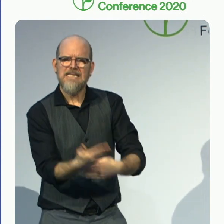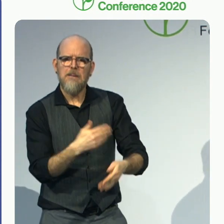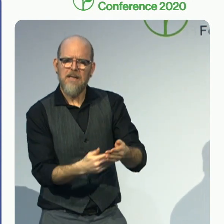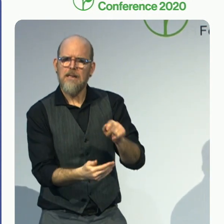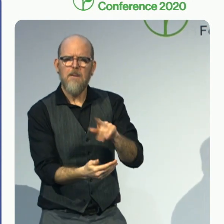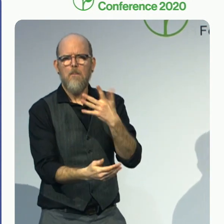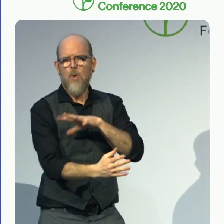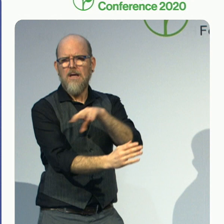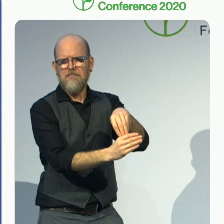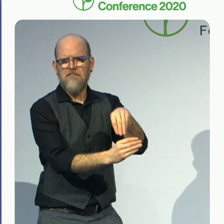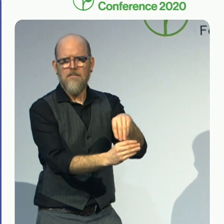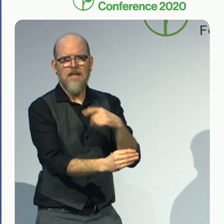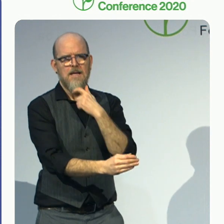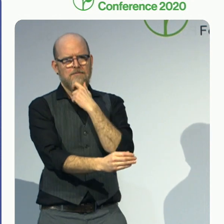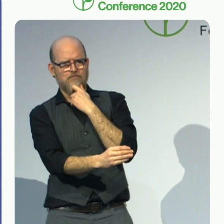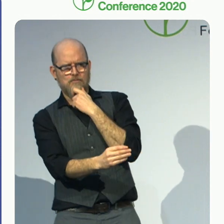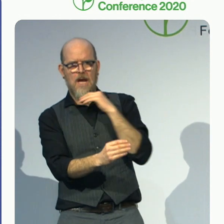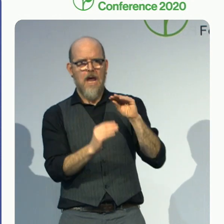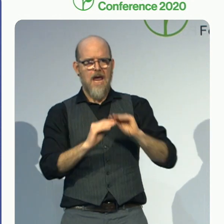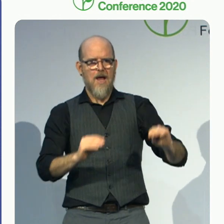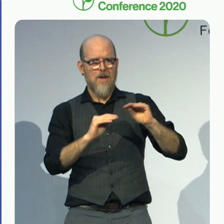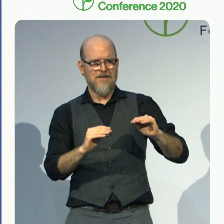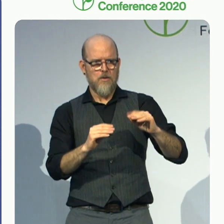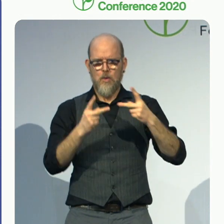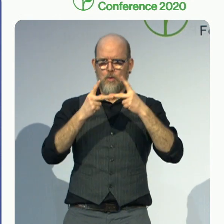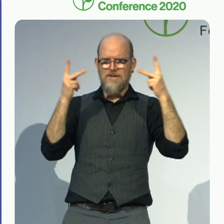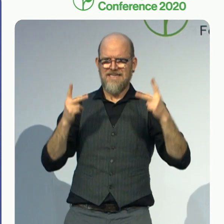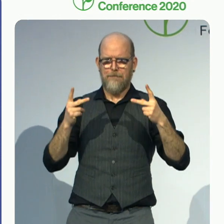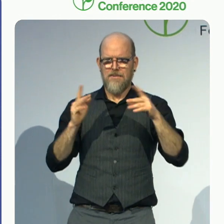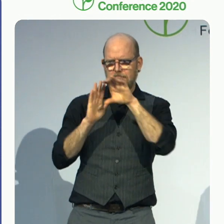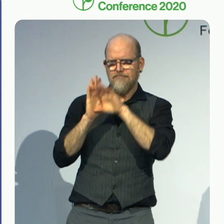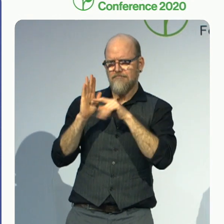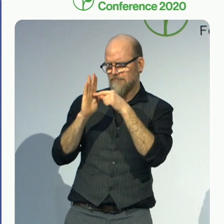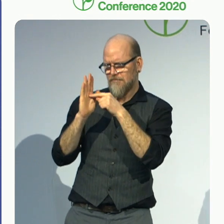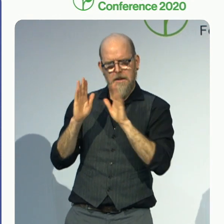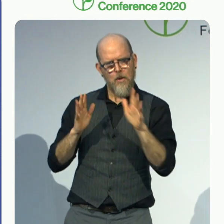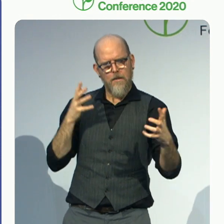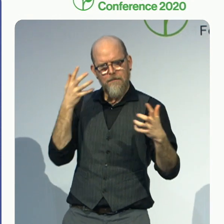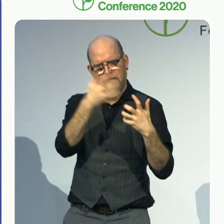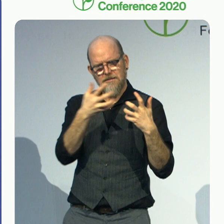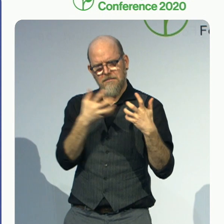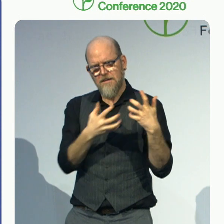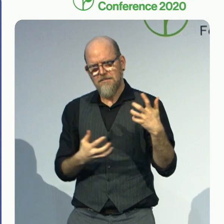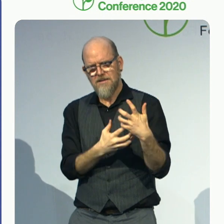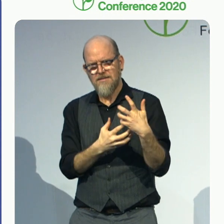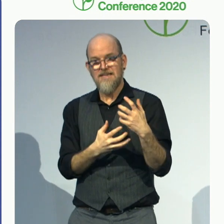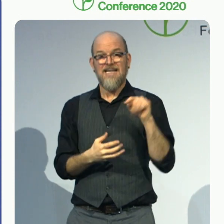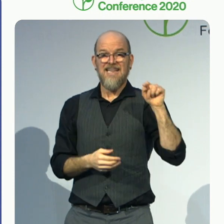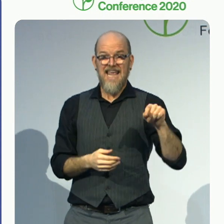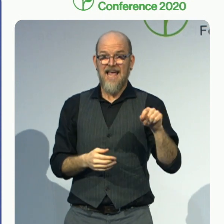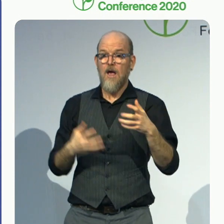around that approach. And this is actually an approach that appeals to all students, right? Because it's so much more